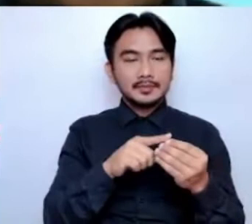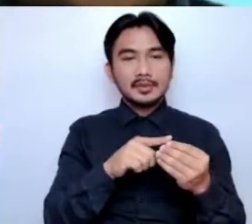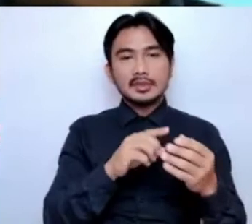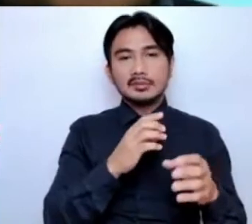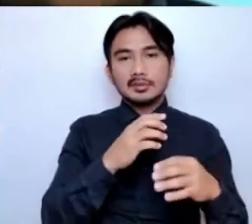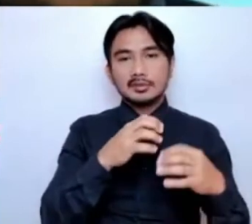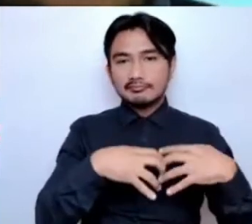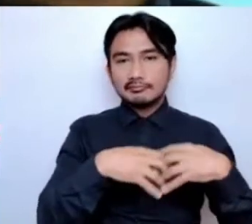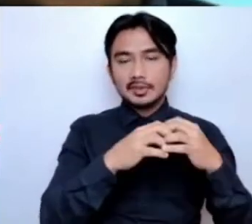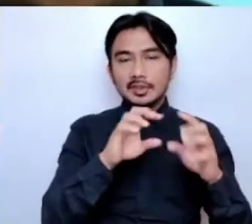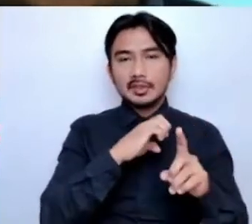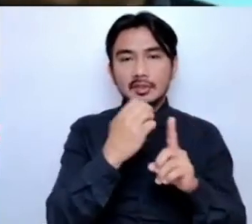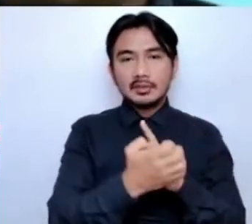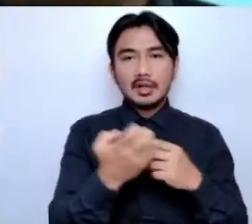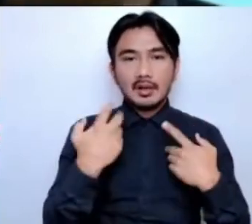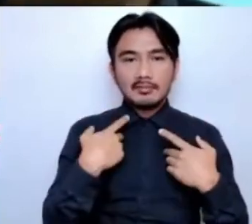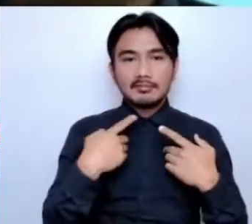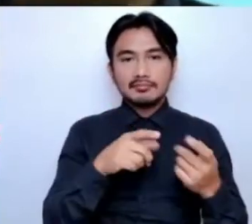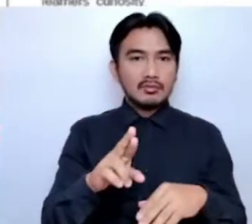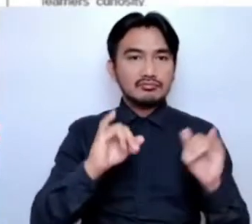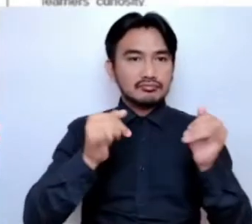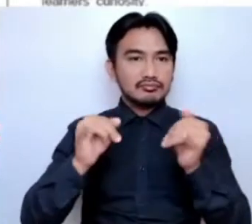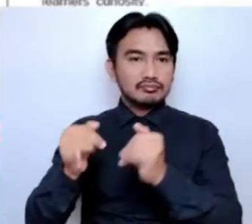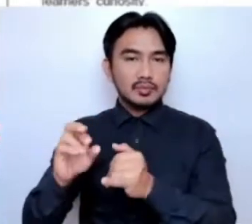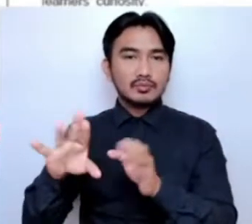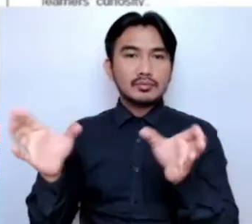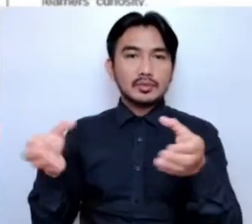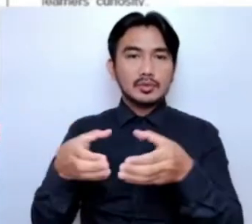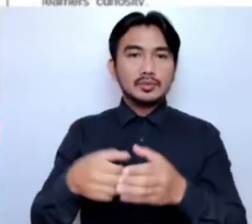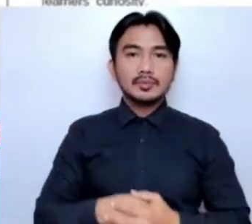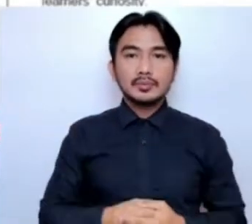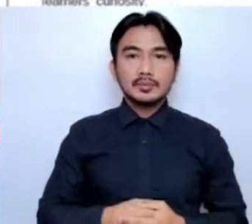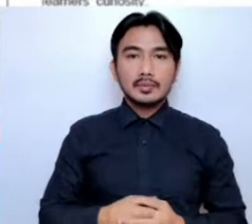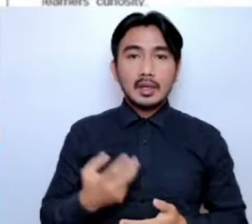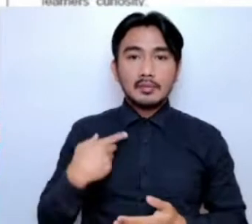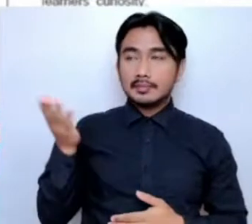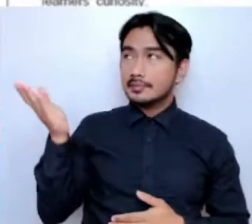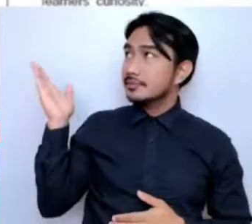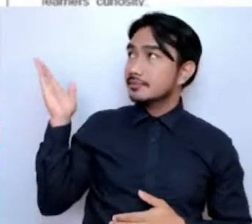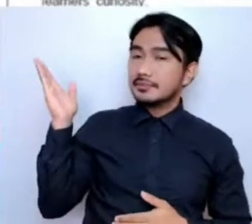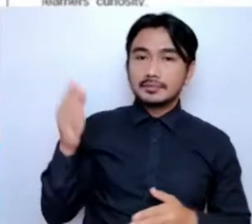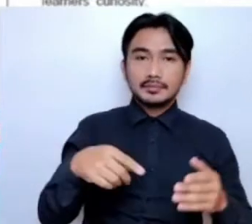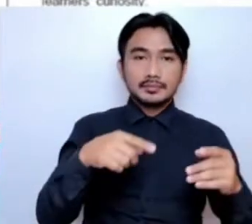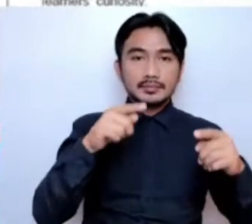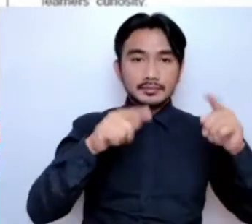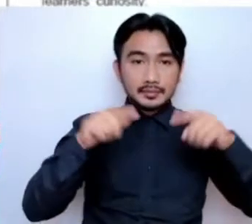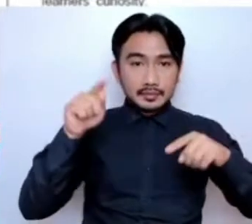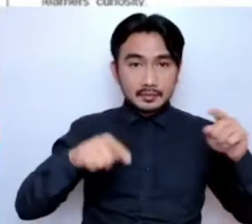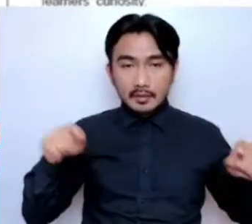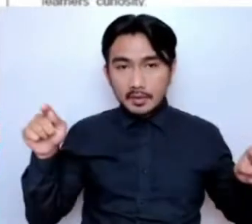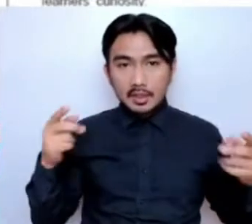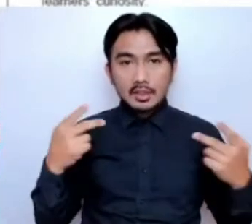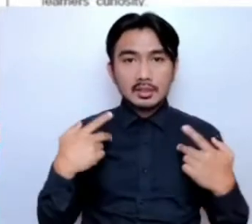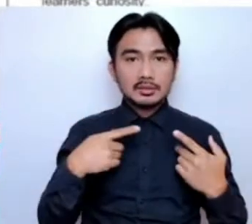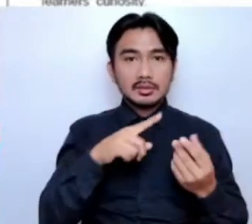addresses individual and group learning goals. We are seeing here the differences or the articulation